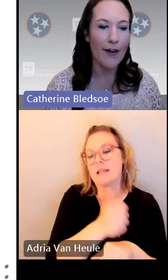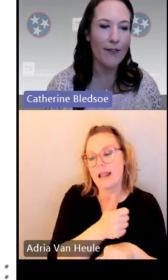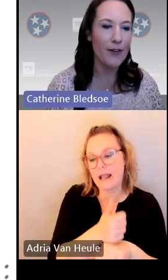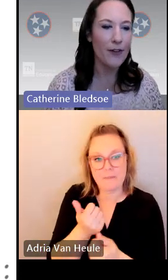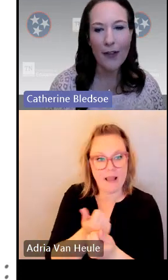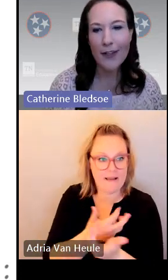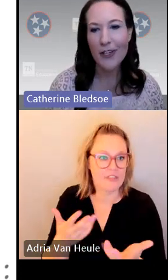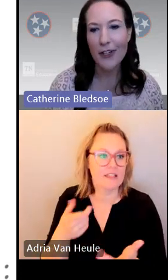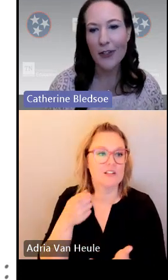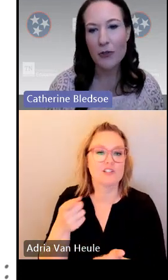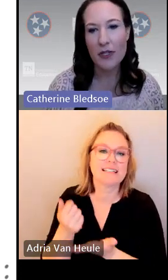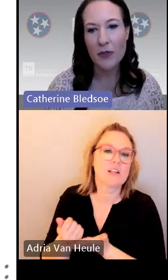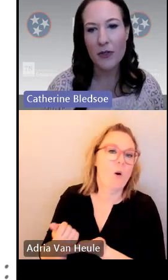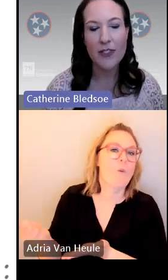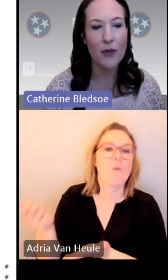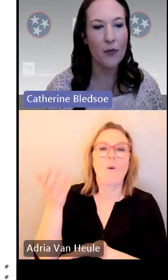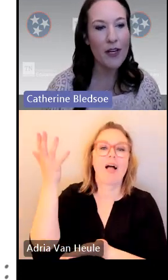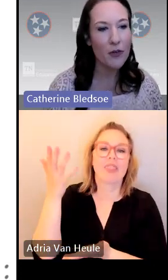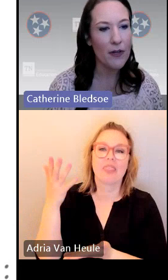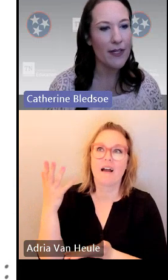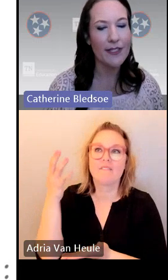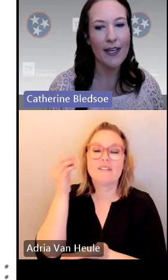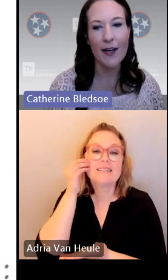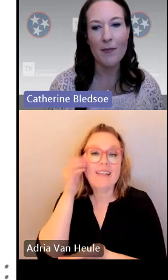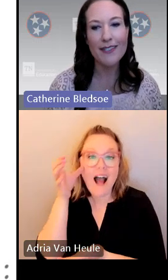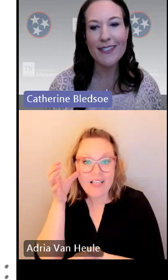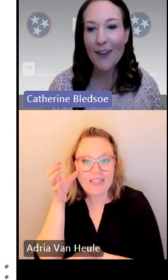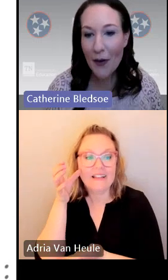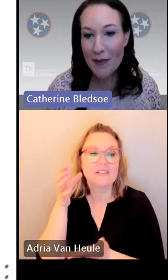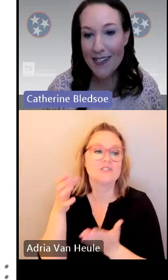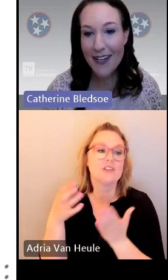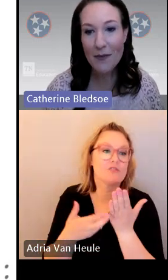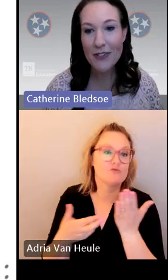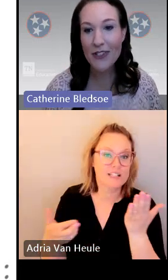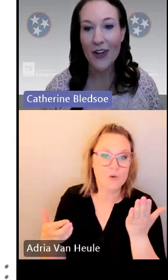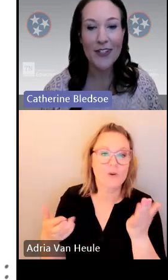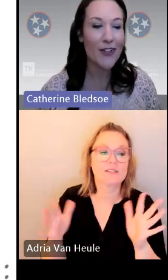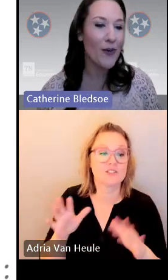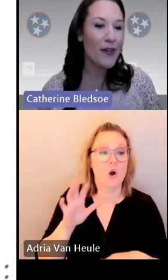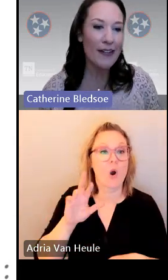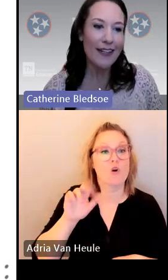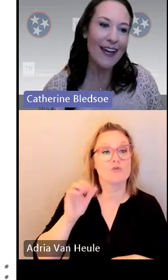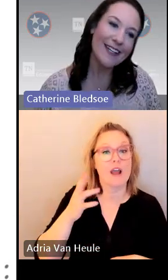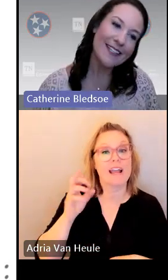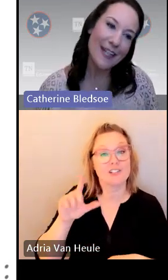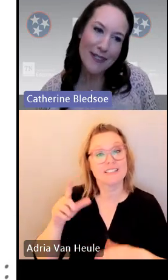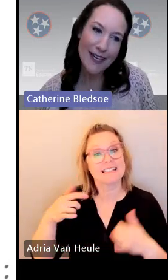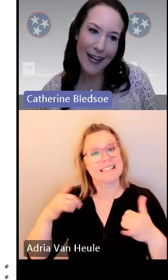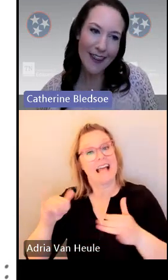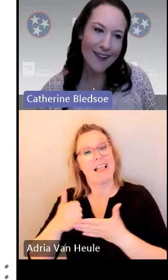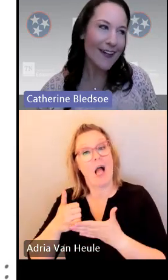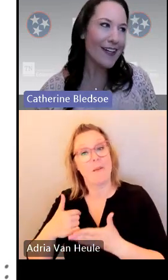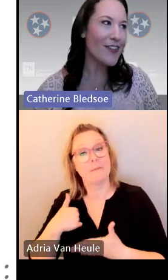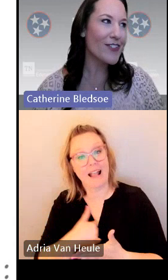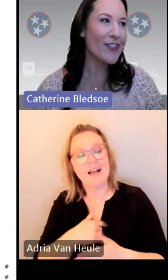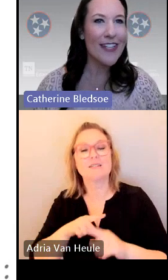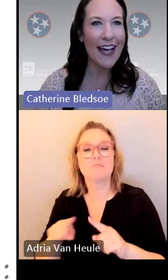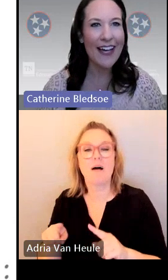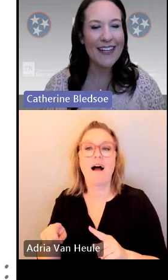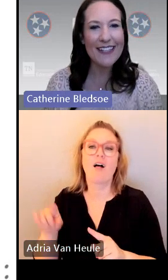wealth of knowledge and a huge resource. And so Rachel is still helping us out, but she's also kind of stepped into